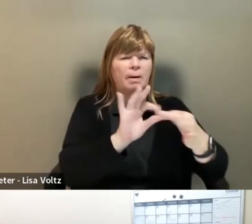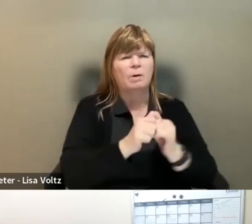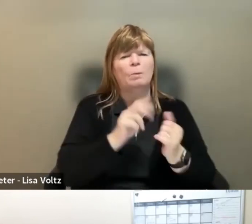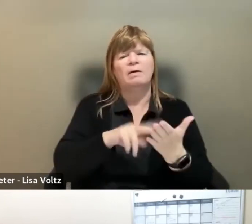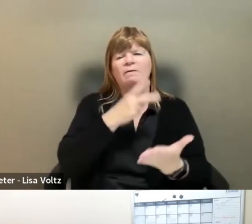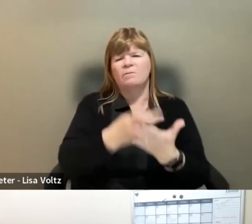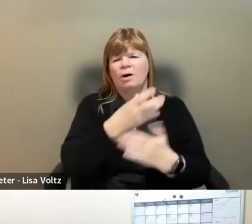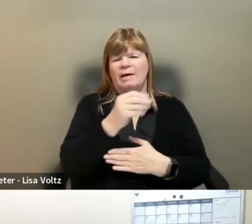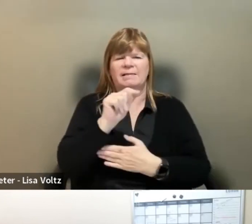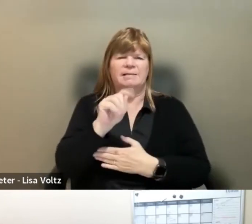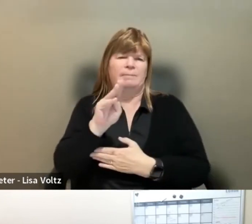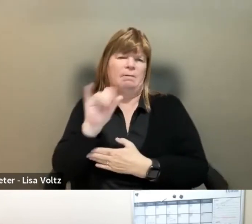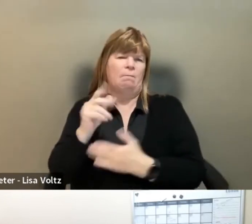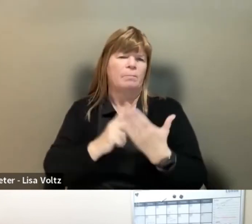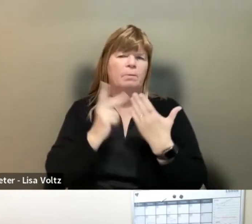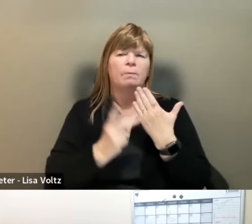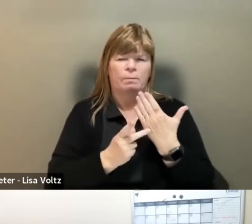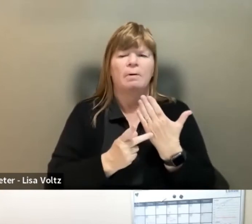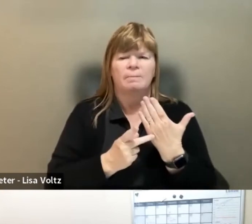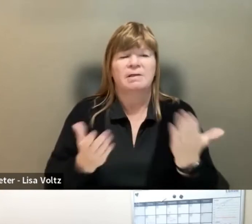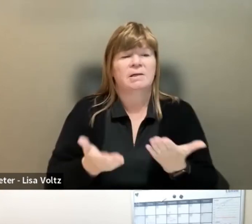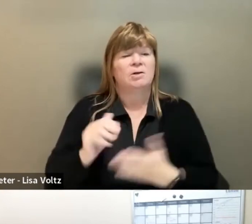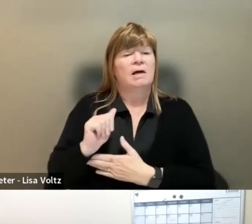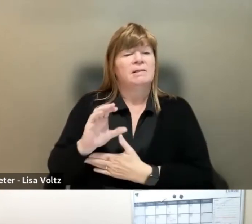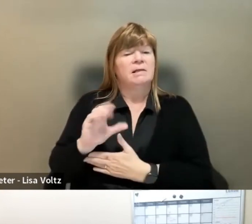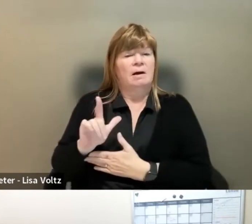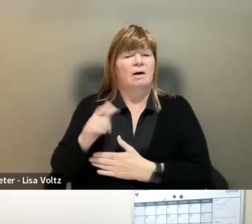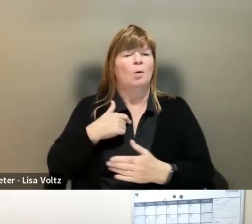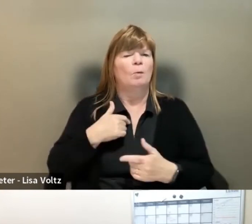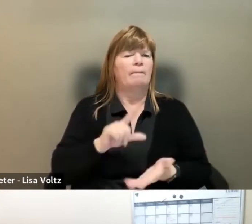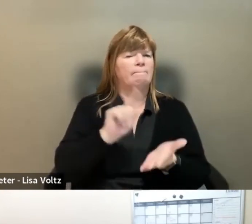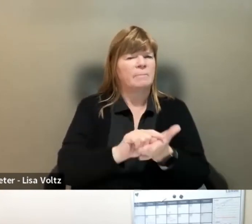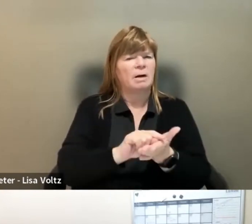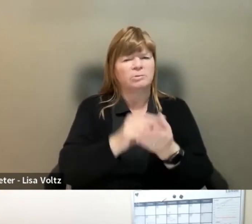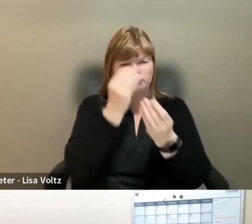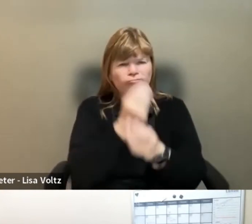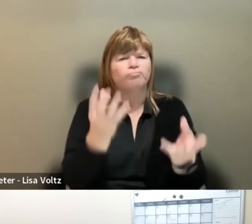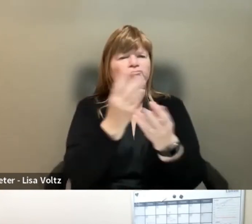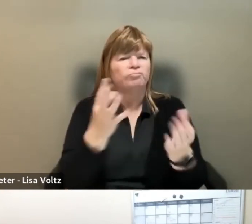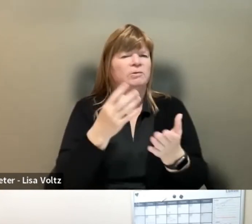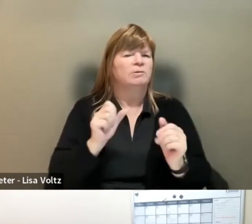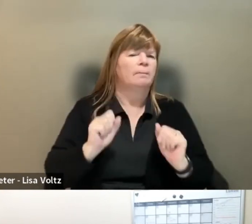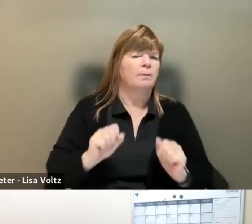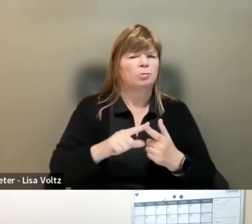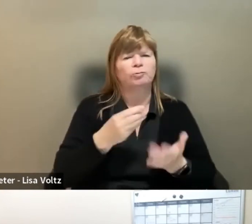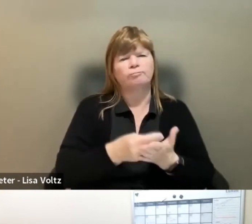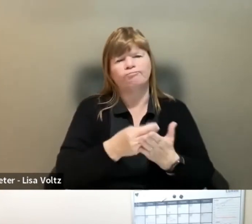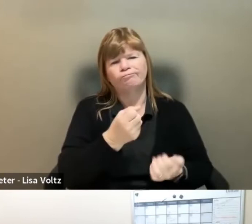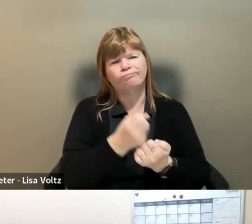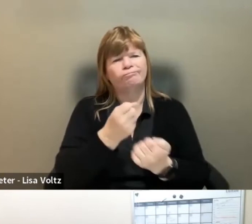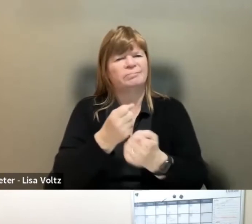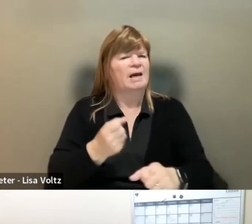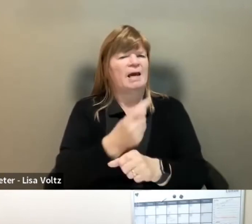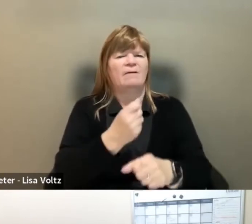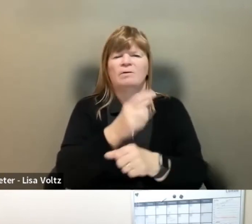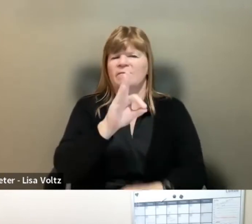and TBI programs, here at ACL, we publish notices of funding opportunities every fiscal year,